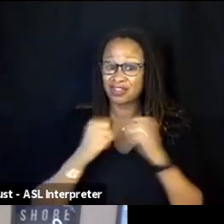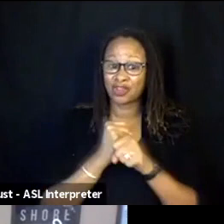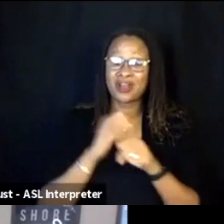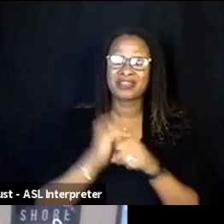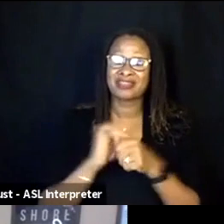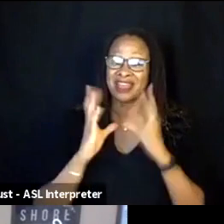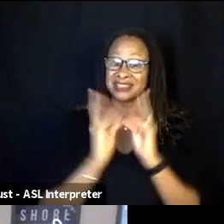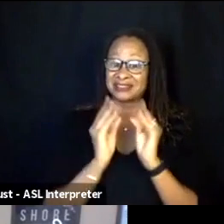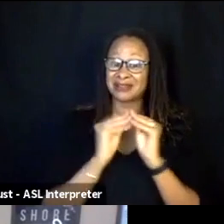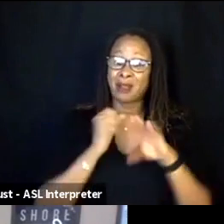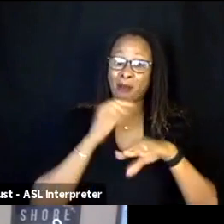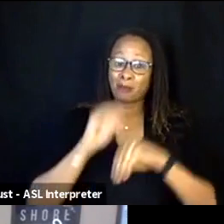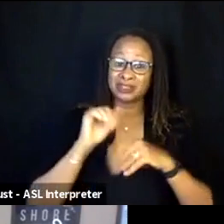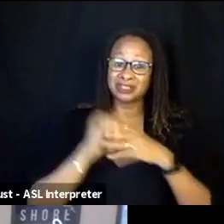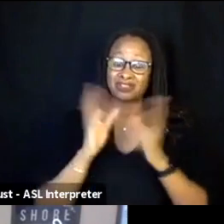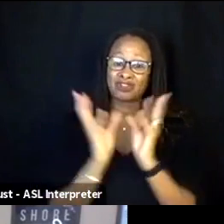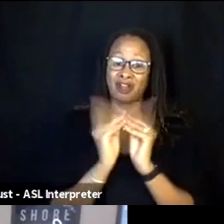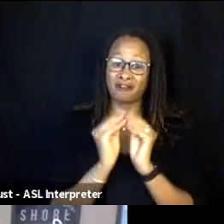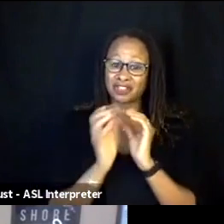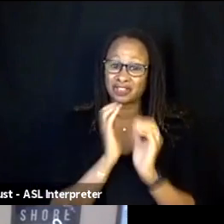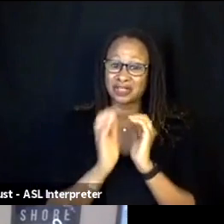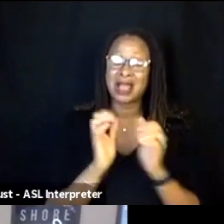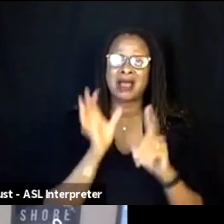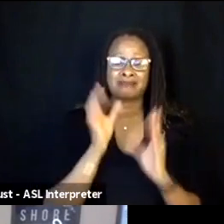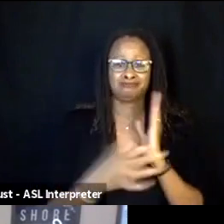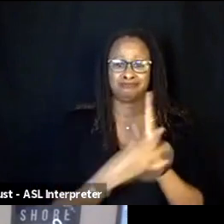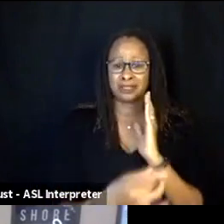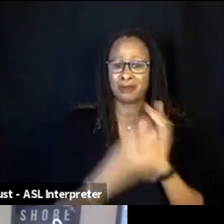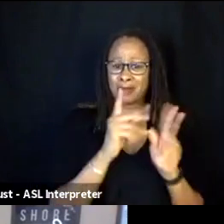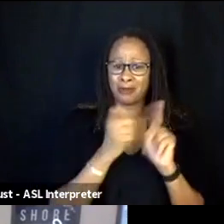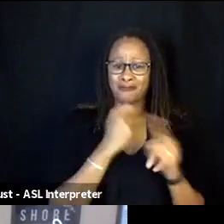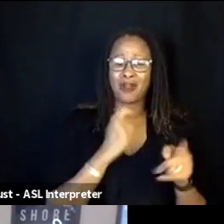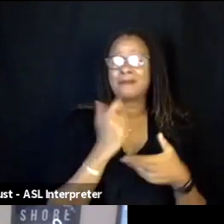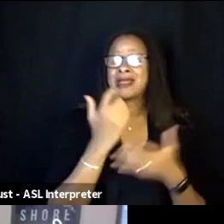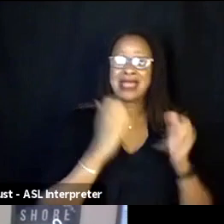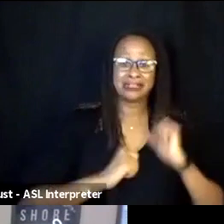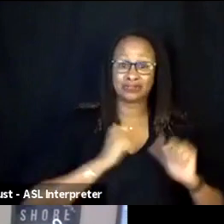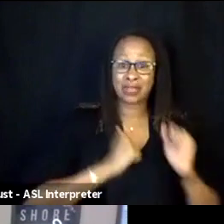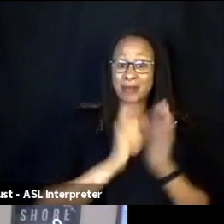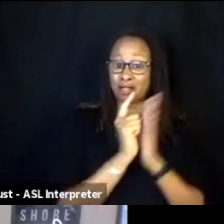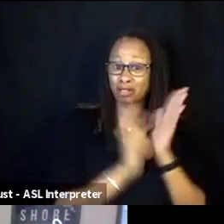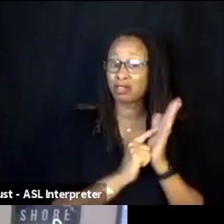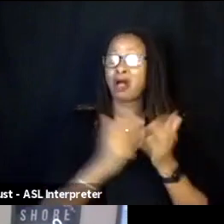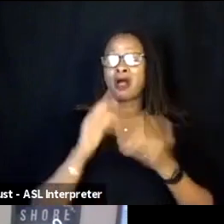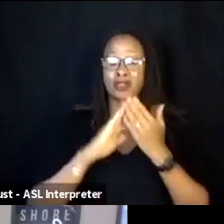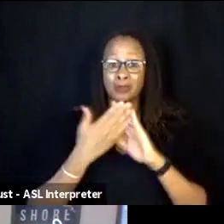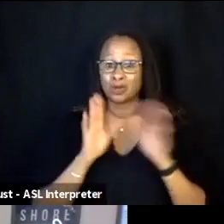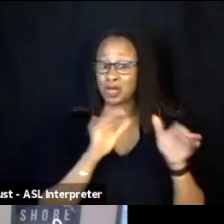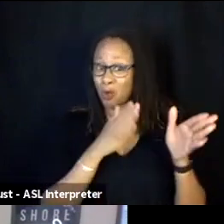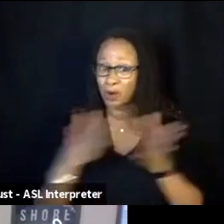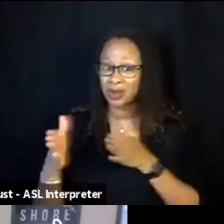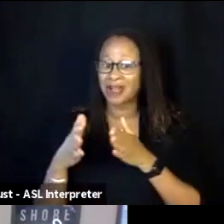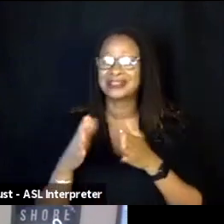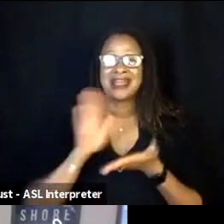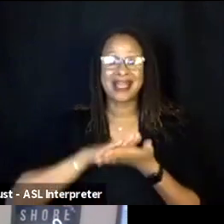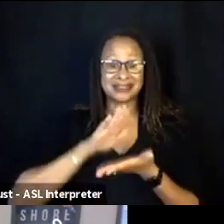into conversation experts from entertainment, law, psychology, community organizing, and academia, and it elevates